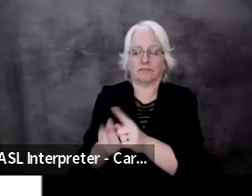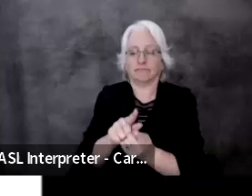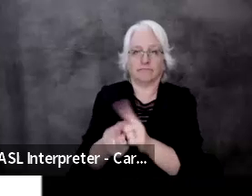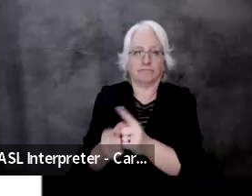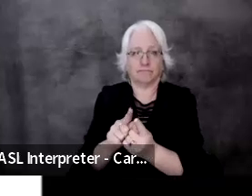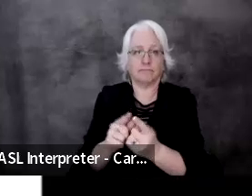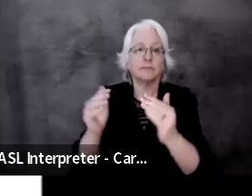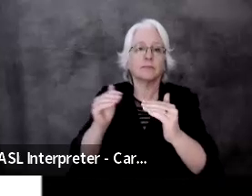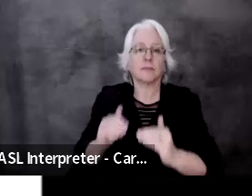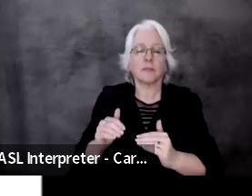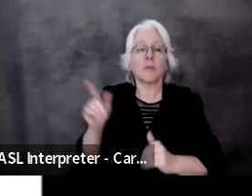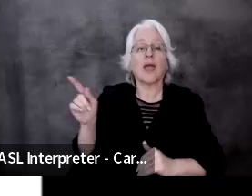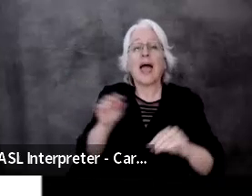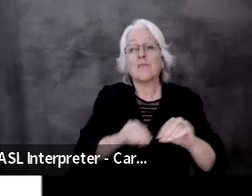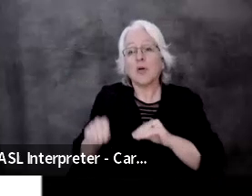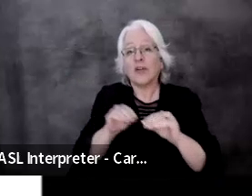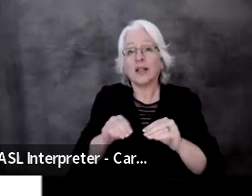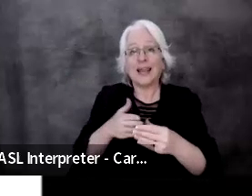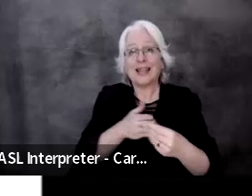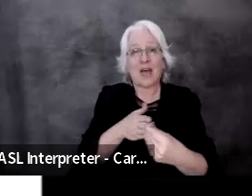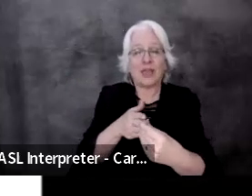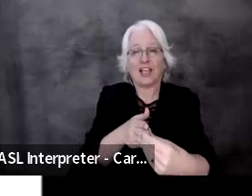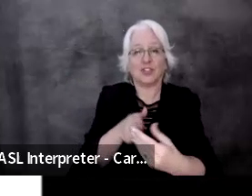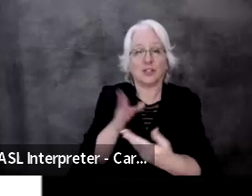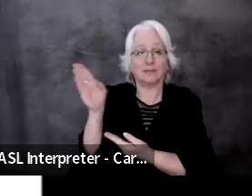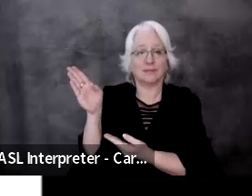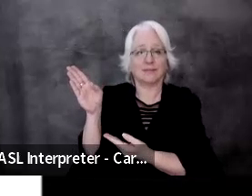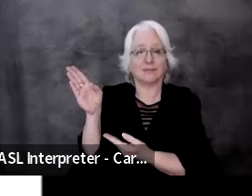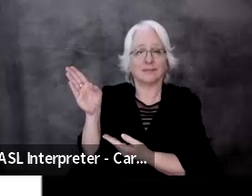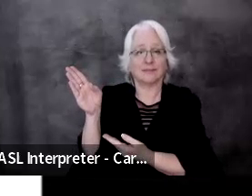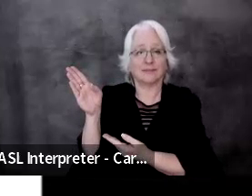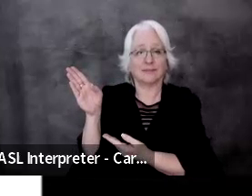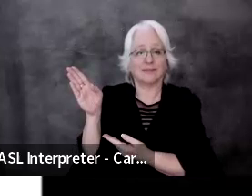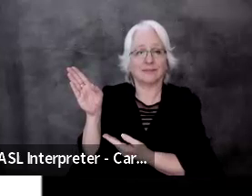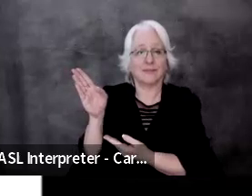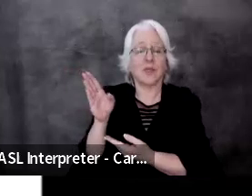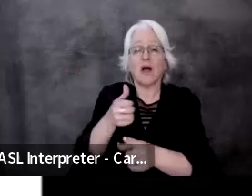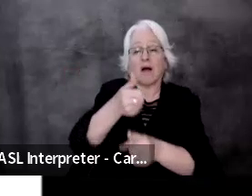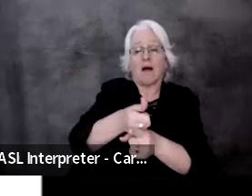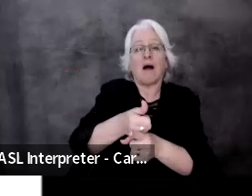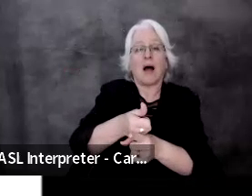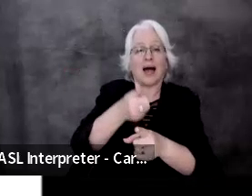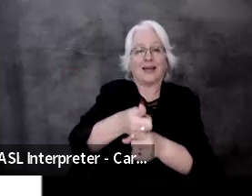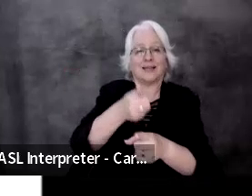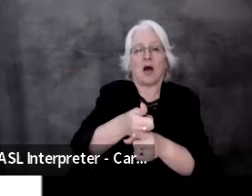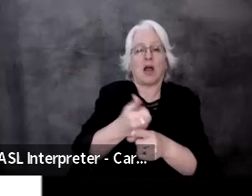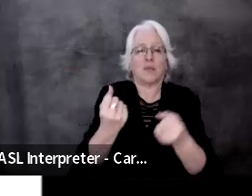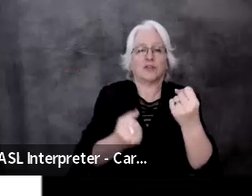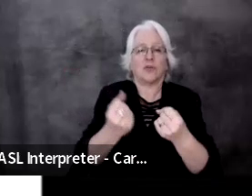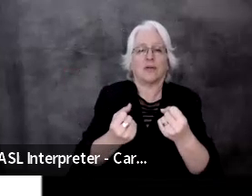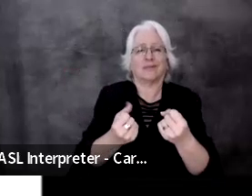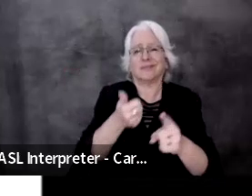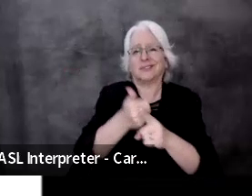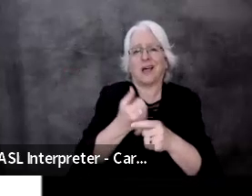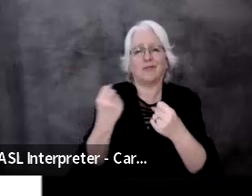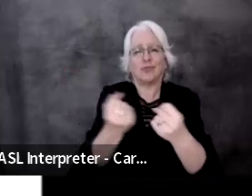There's mobility and navigation. Autonomous vehicles, it's going to be a game changer, right? Self-driving cars